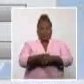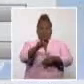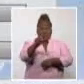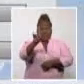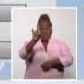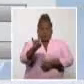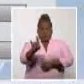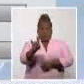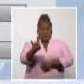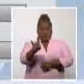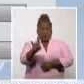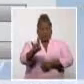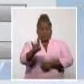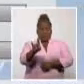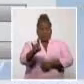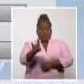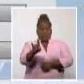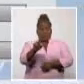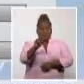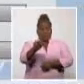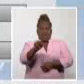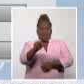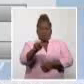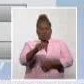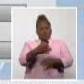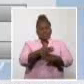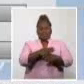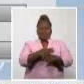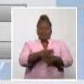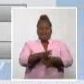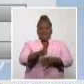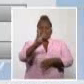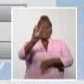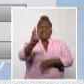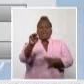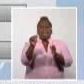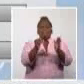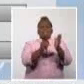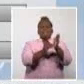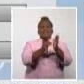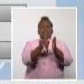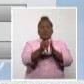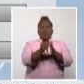This is the situation in our country. As of yesterday,